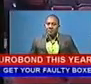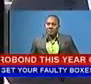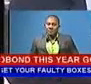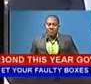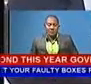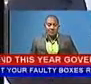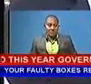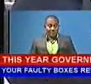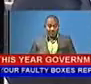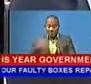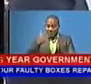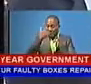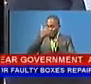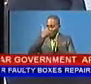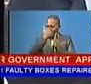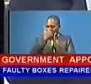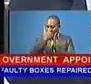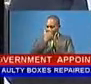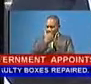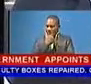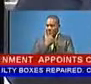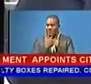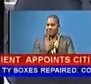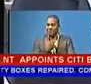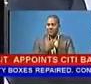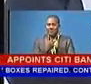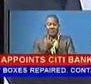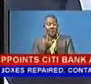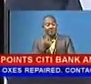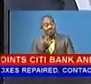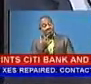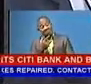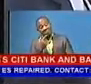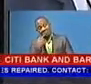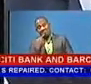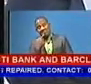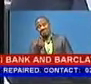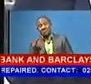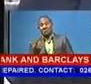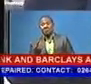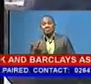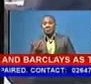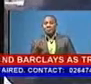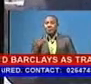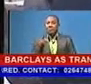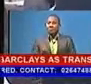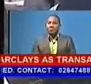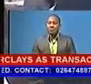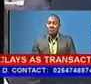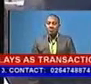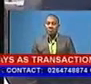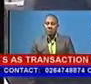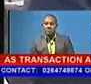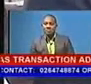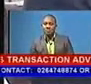The list. My understanding of the list you're talking about, this analysis that he kept facing one day to